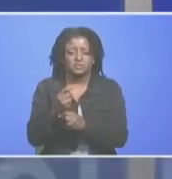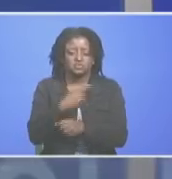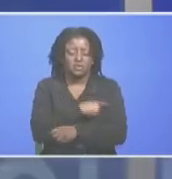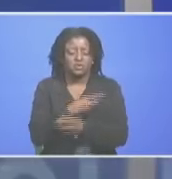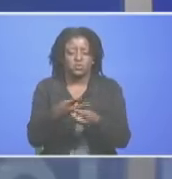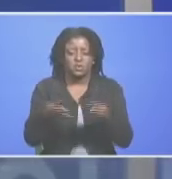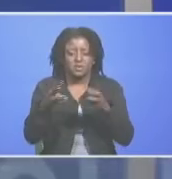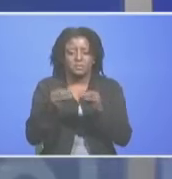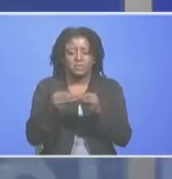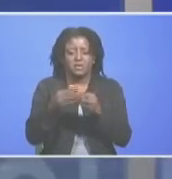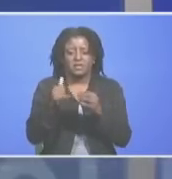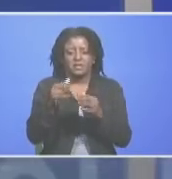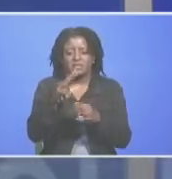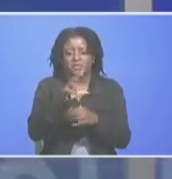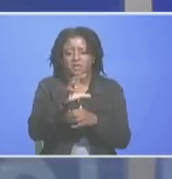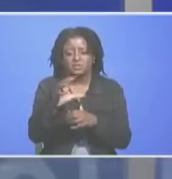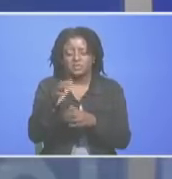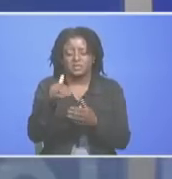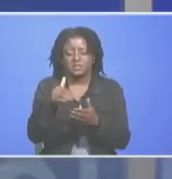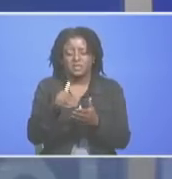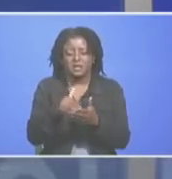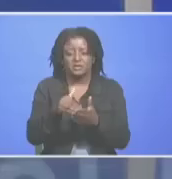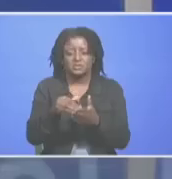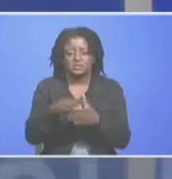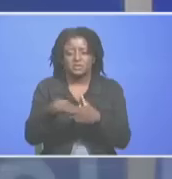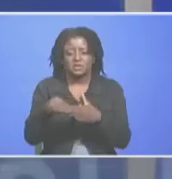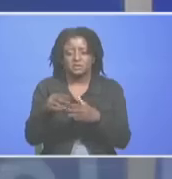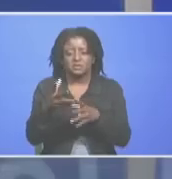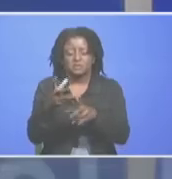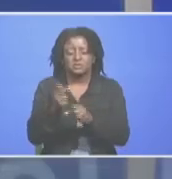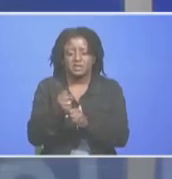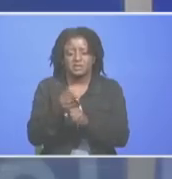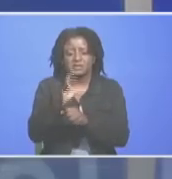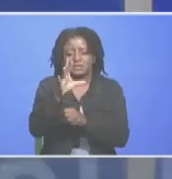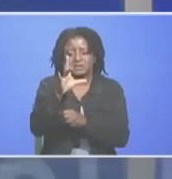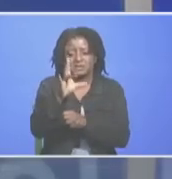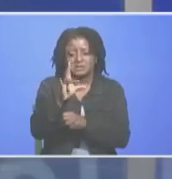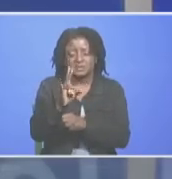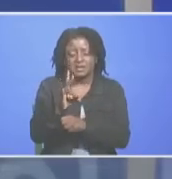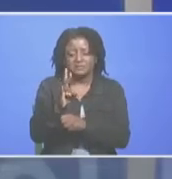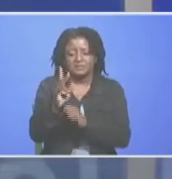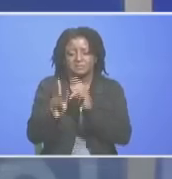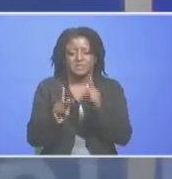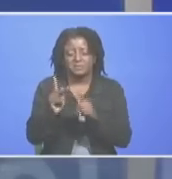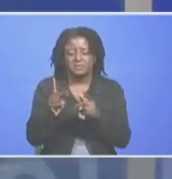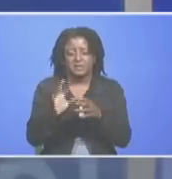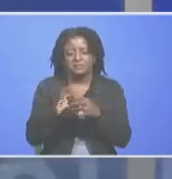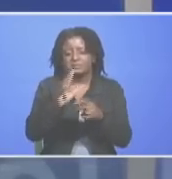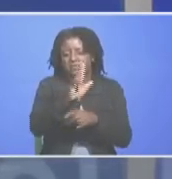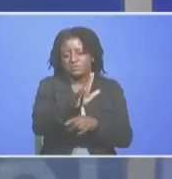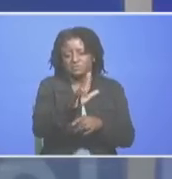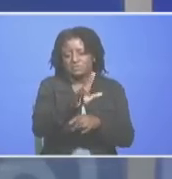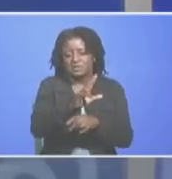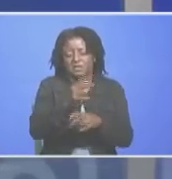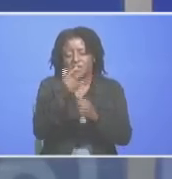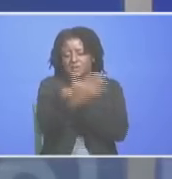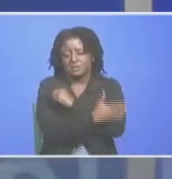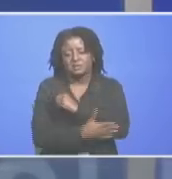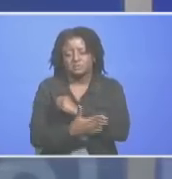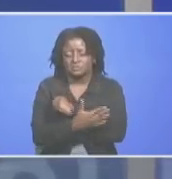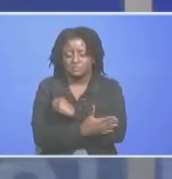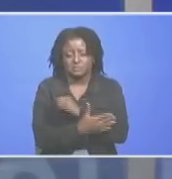in a home on Augusta Street, arresting seven people of three nationalities. Here's Giandre